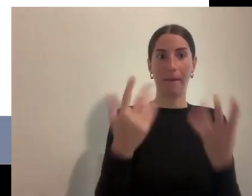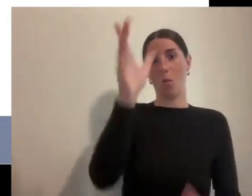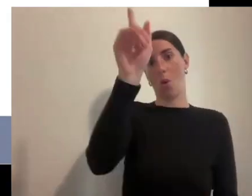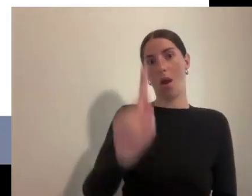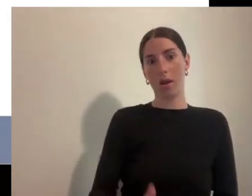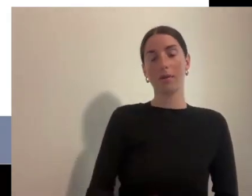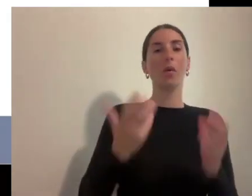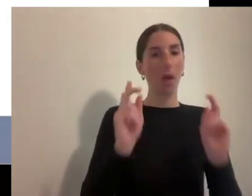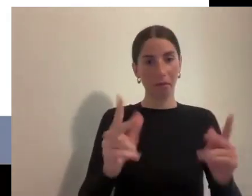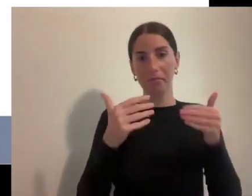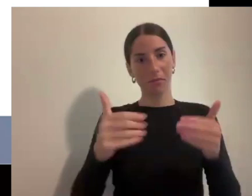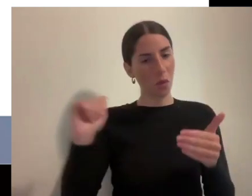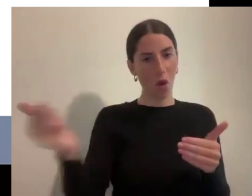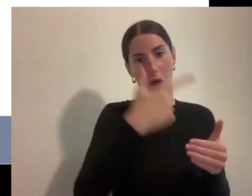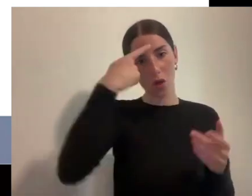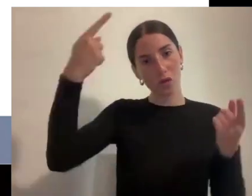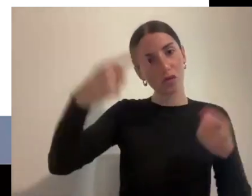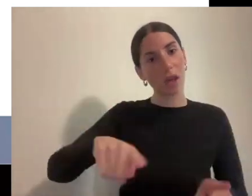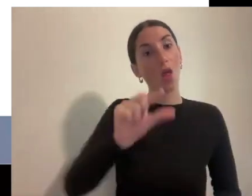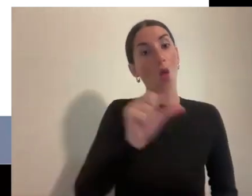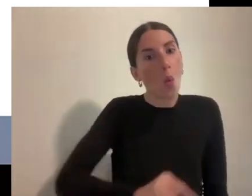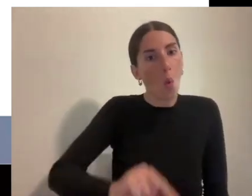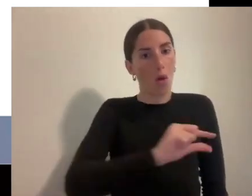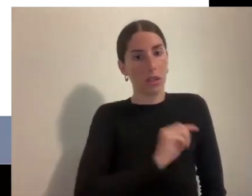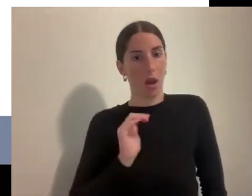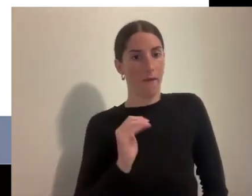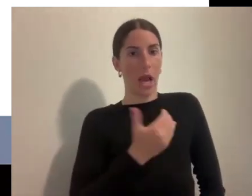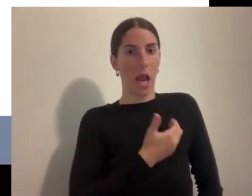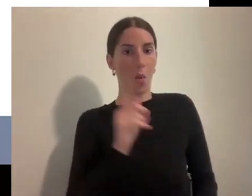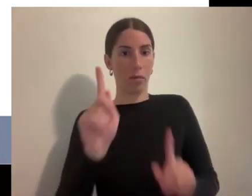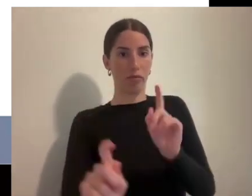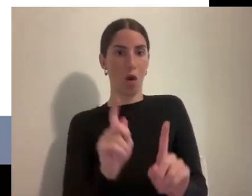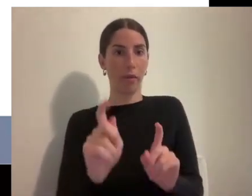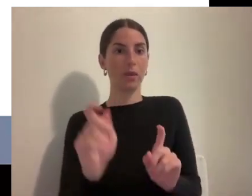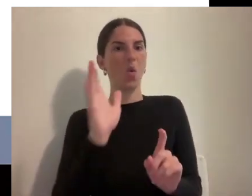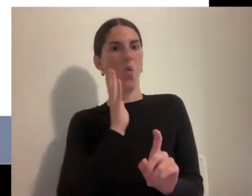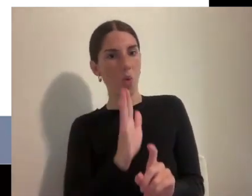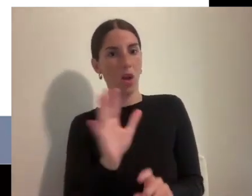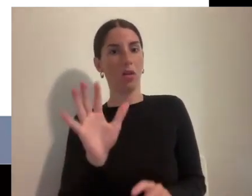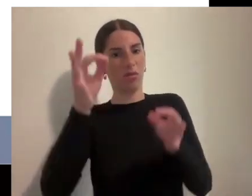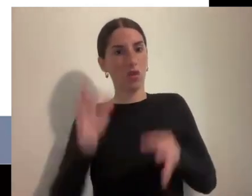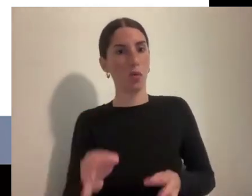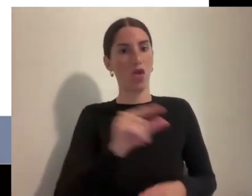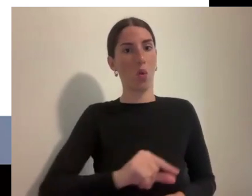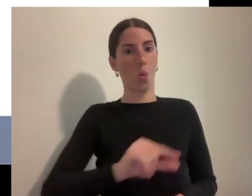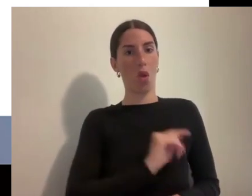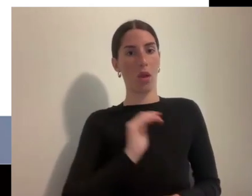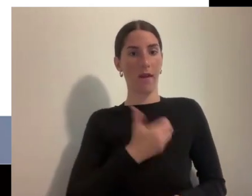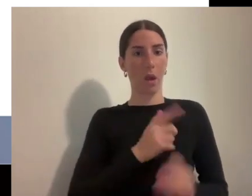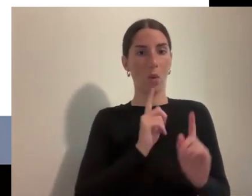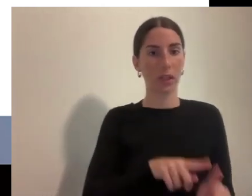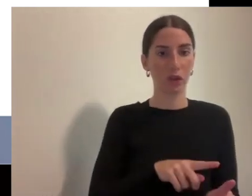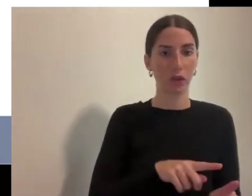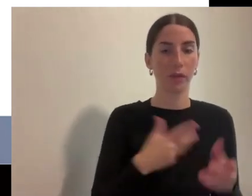think we all agree by now that the quality of our prompt will determine the quality of the output. So